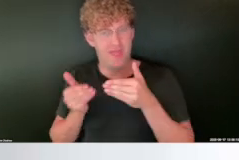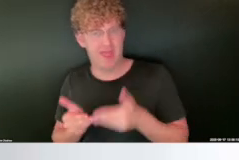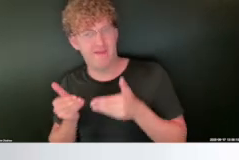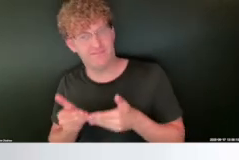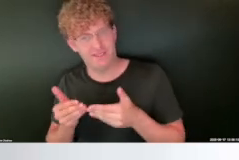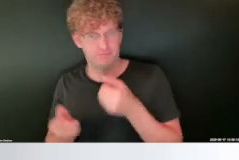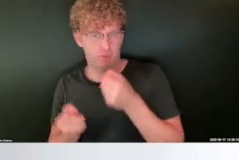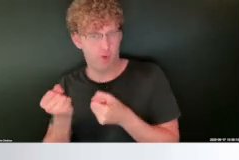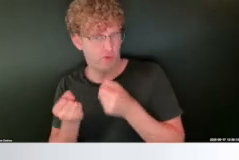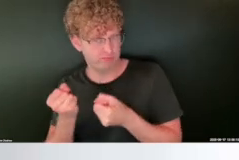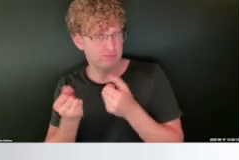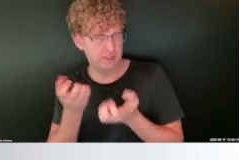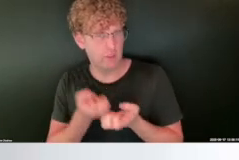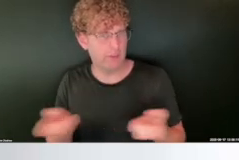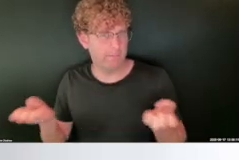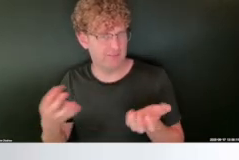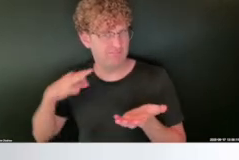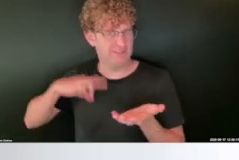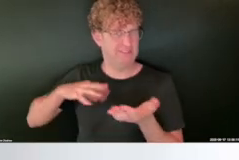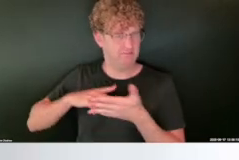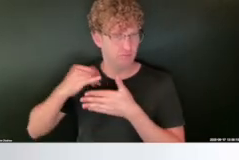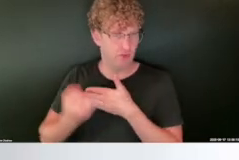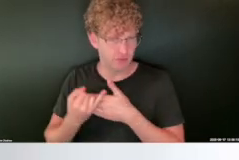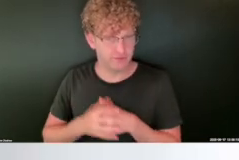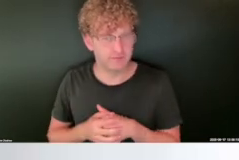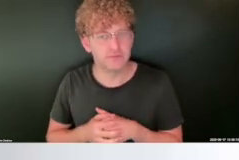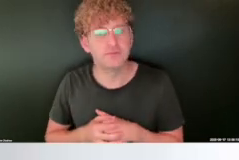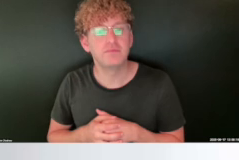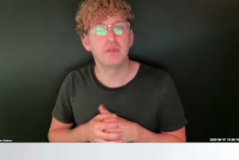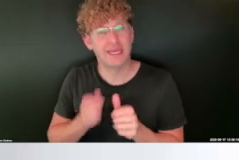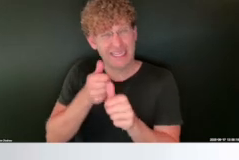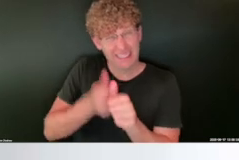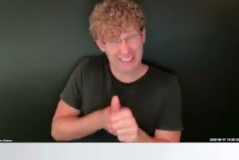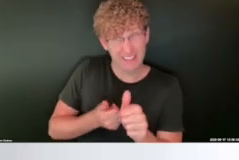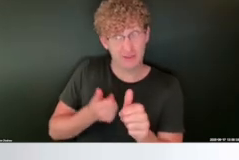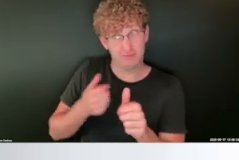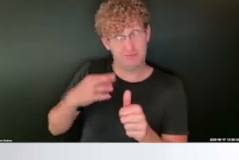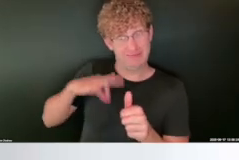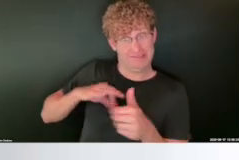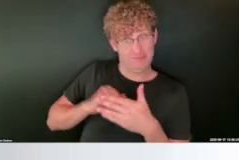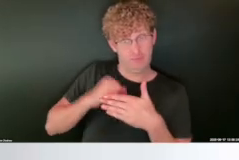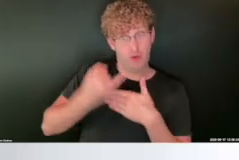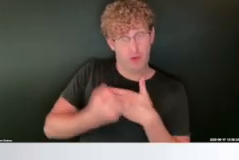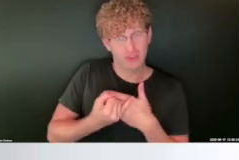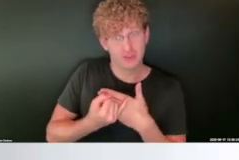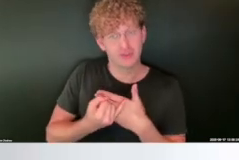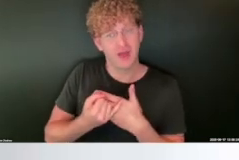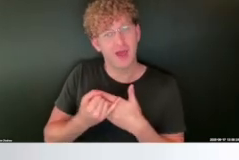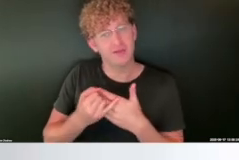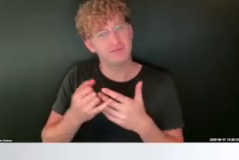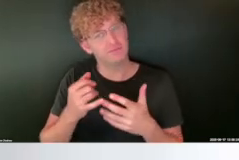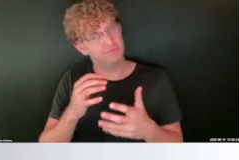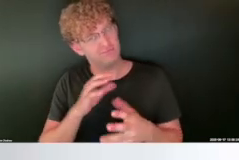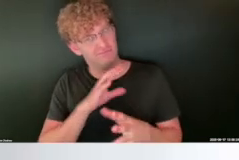projects. Each of the incentive project portions of our agenda include time for you to ask questions